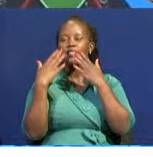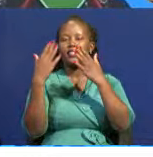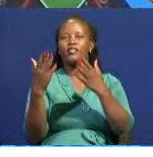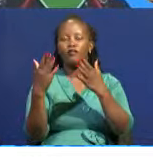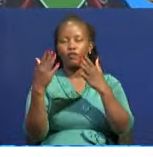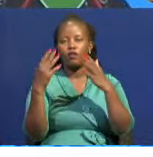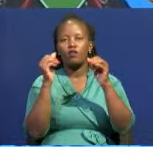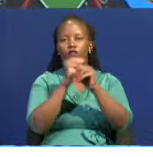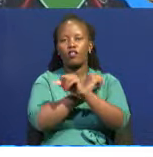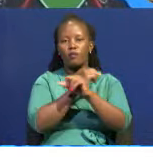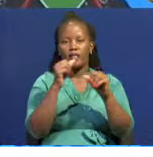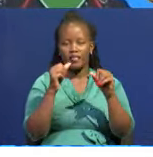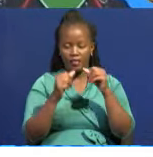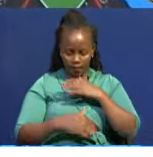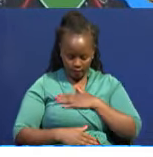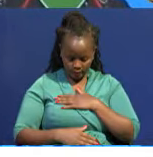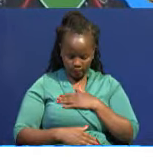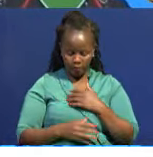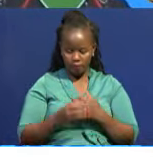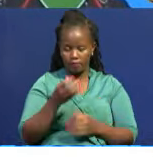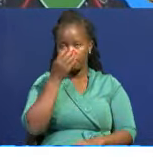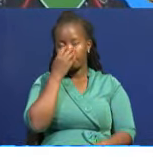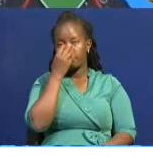His Excellency William Ruto,